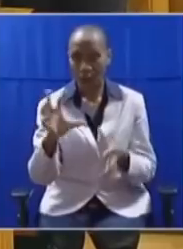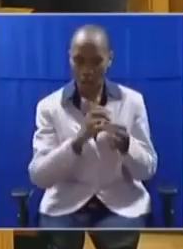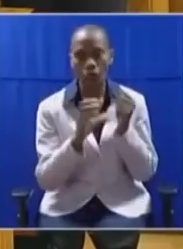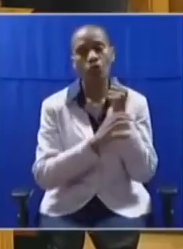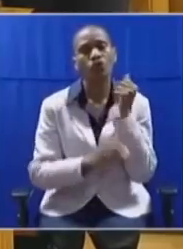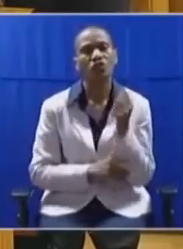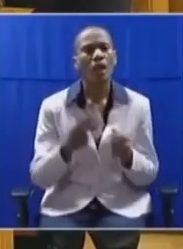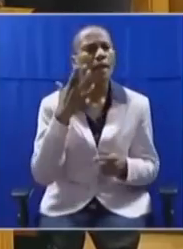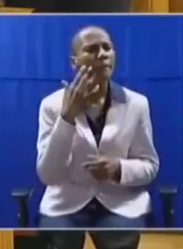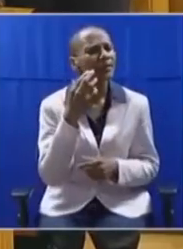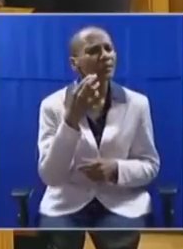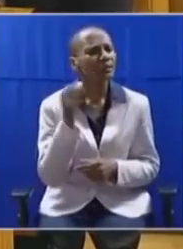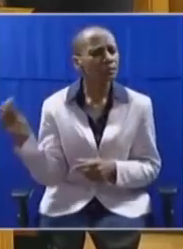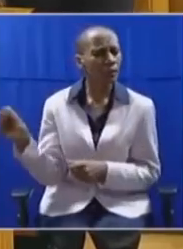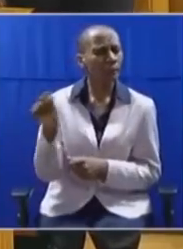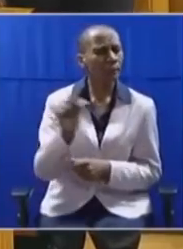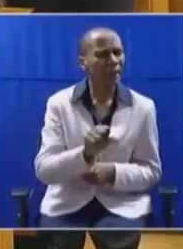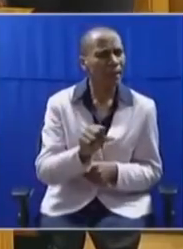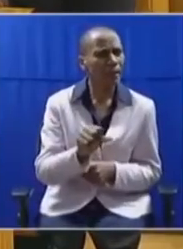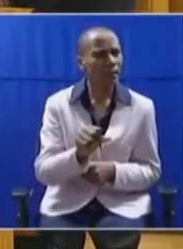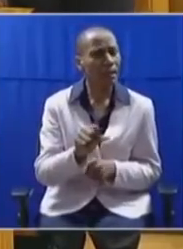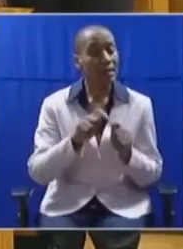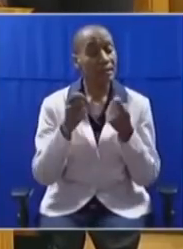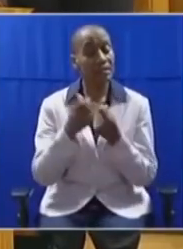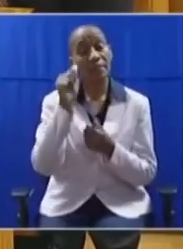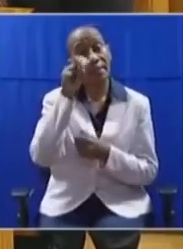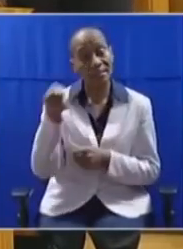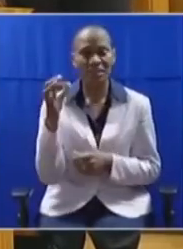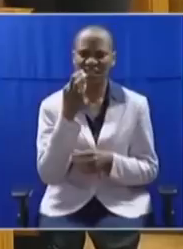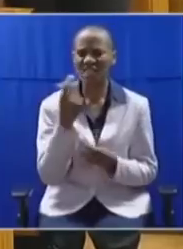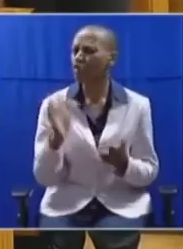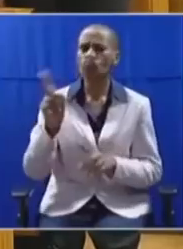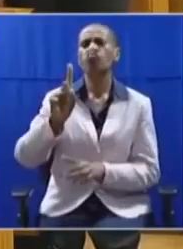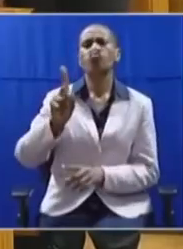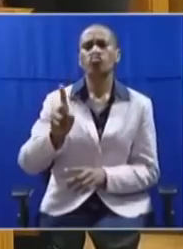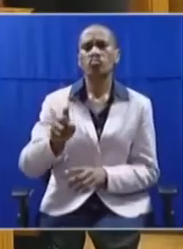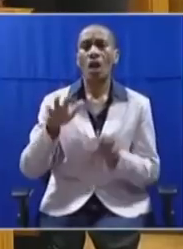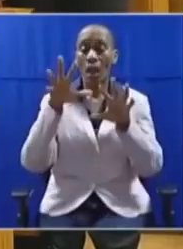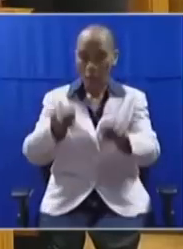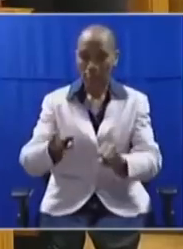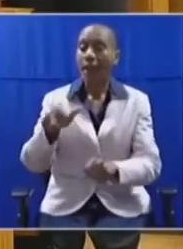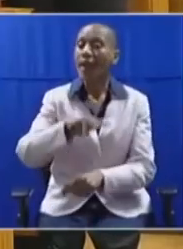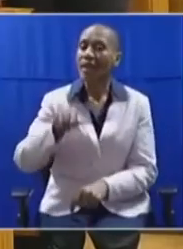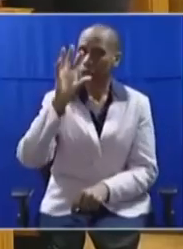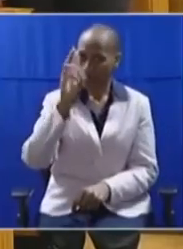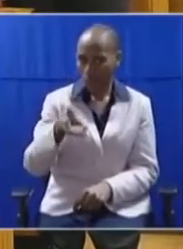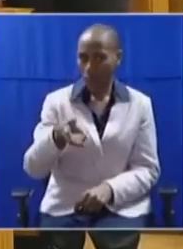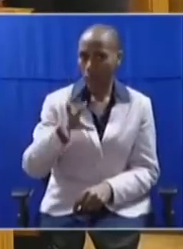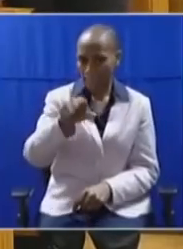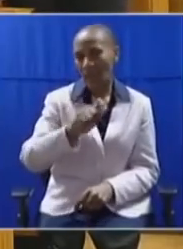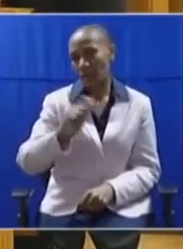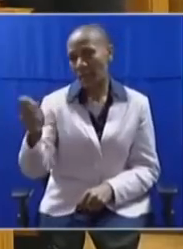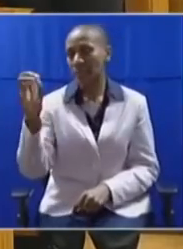those who are not in Team SA but are in Team ANC say, no, we're going to expropriate without compensation and amend the